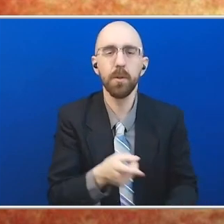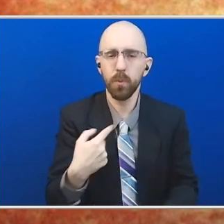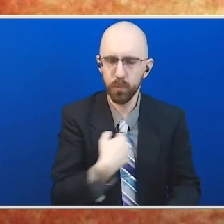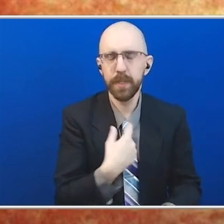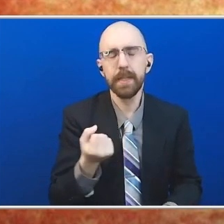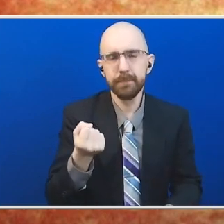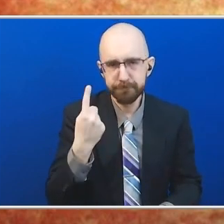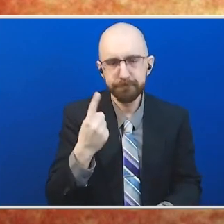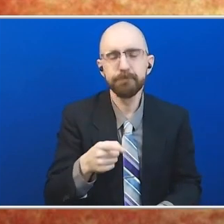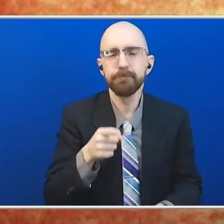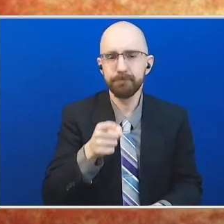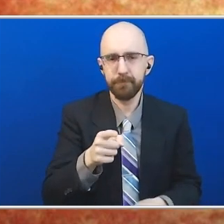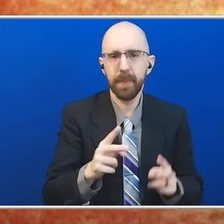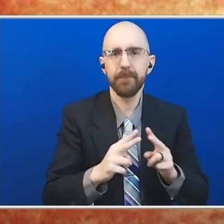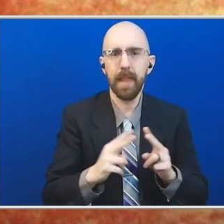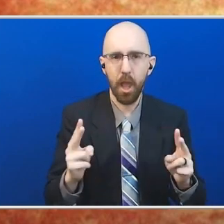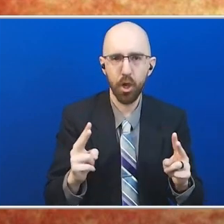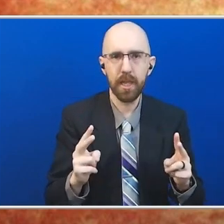a very